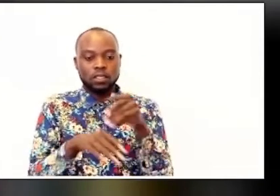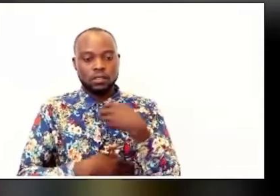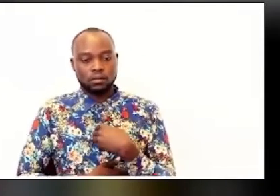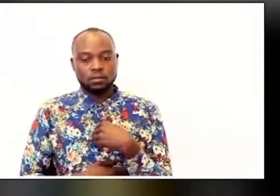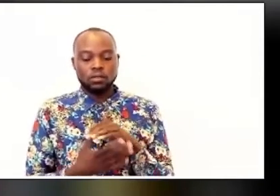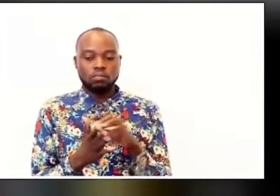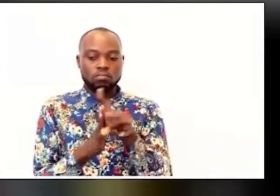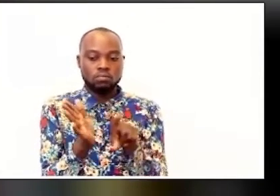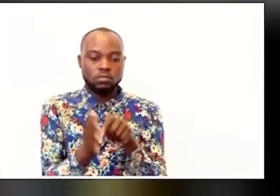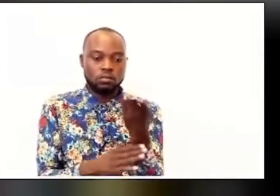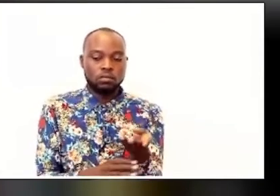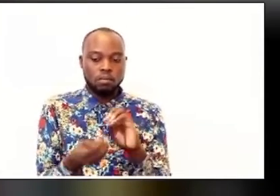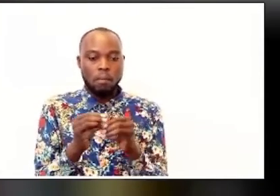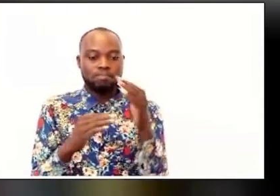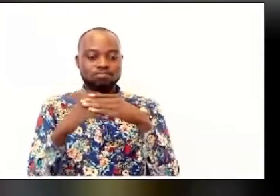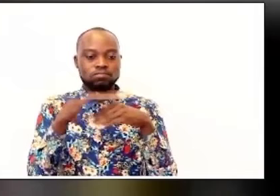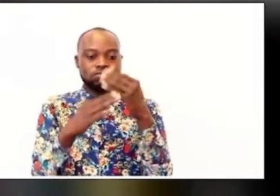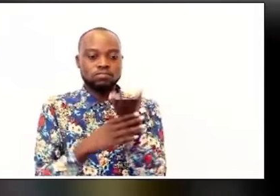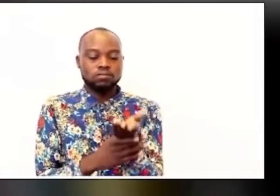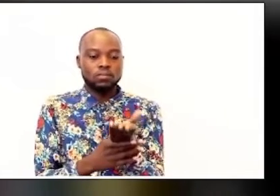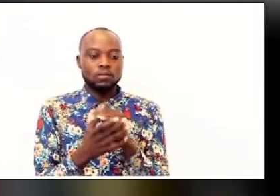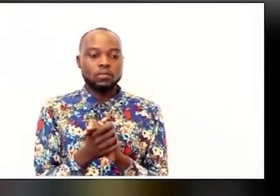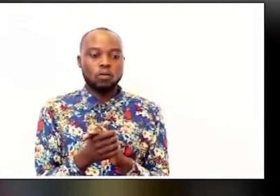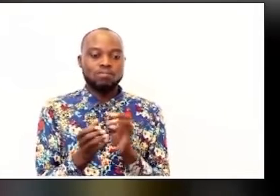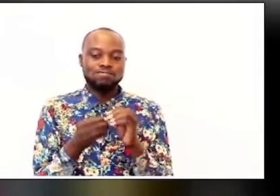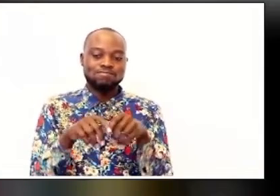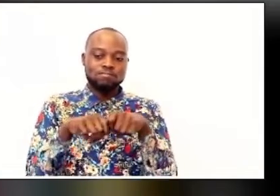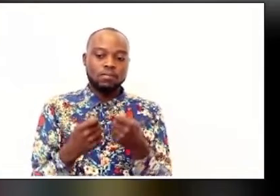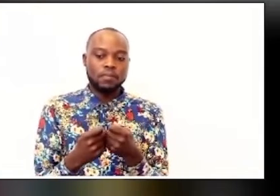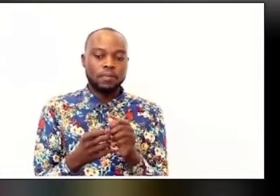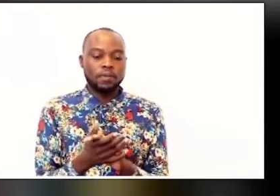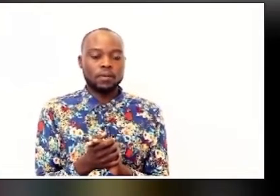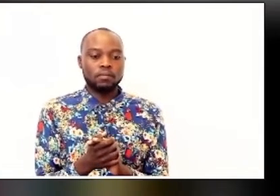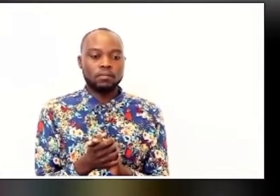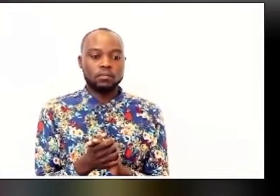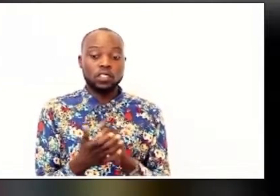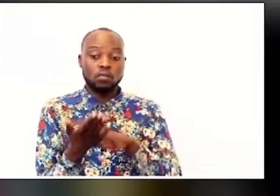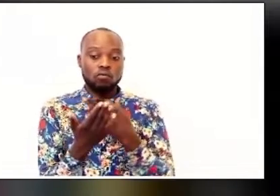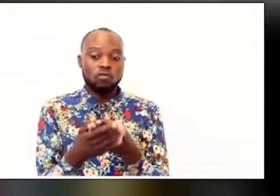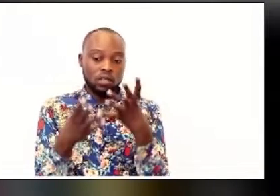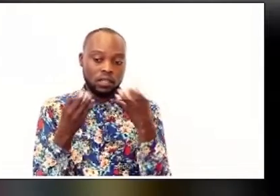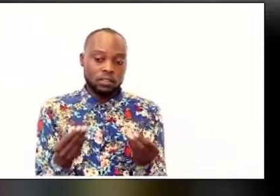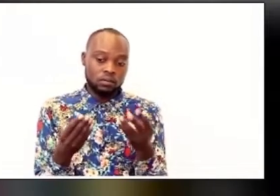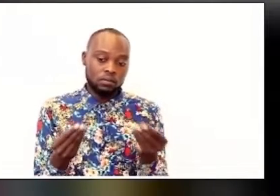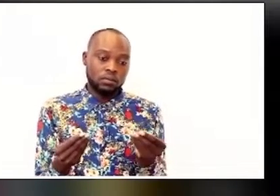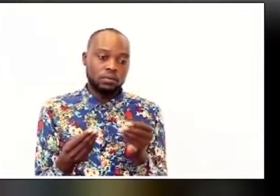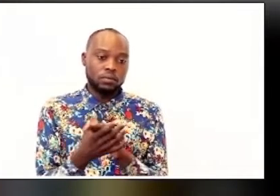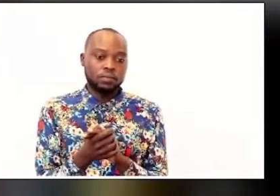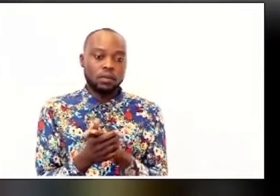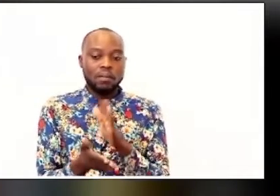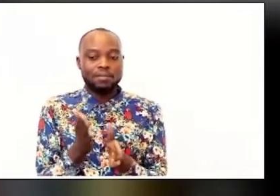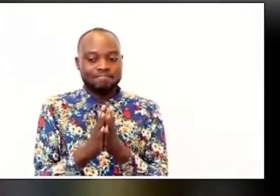these structural, deficiencies, and these traps? The reason is simple. There's no way out of